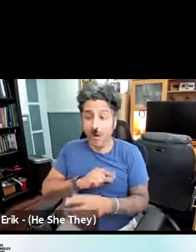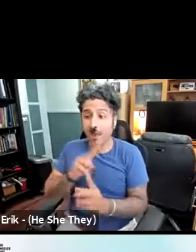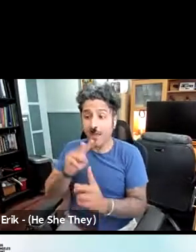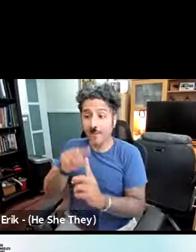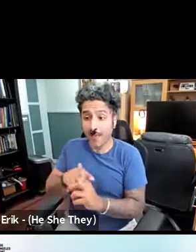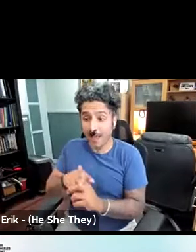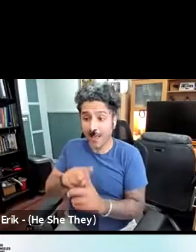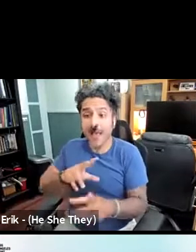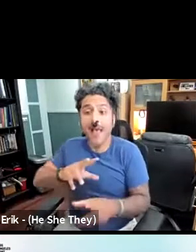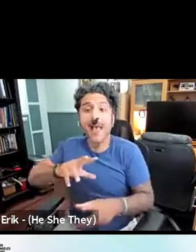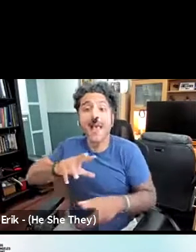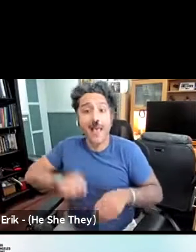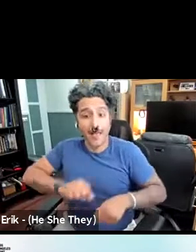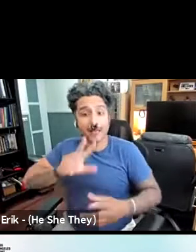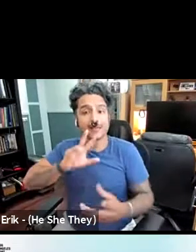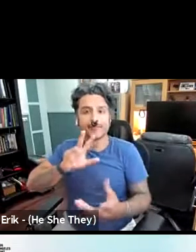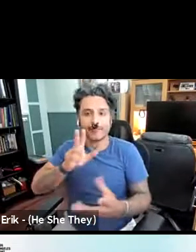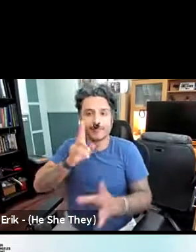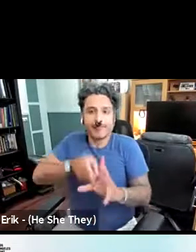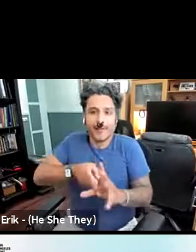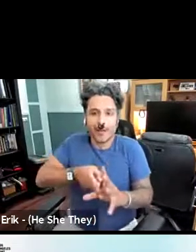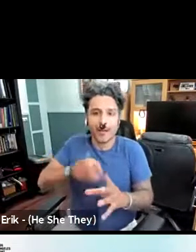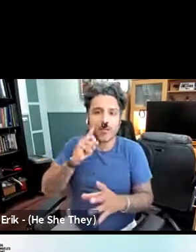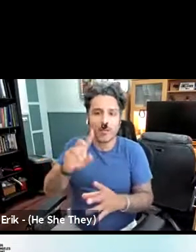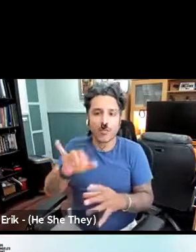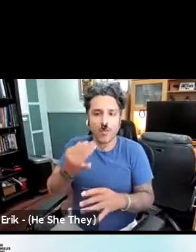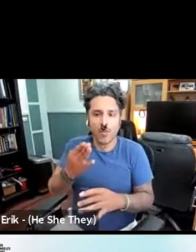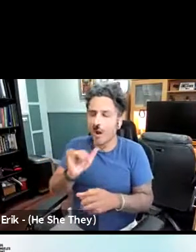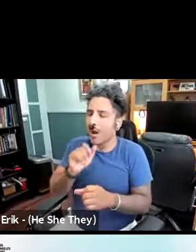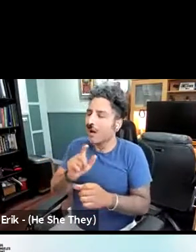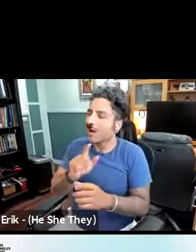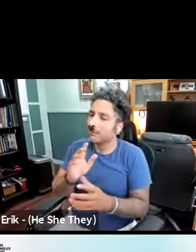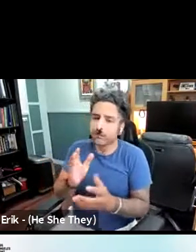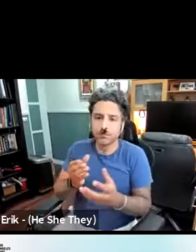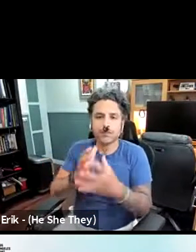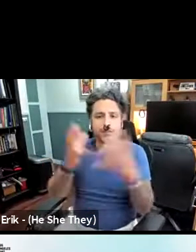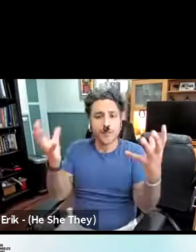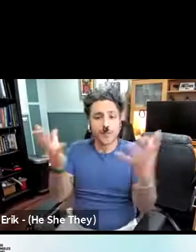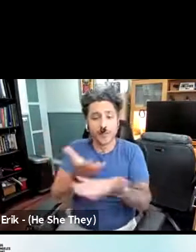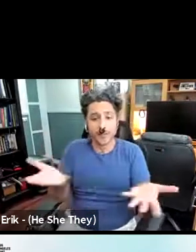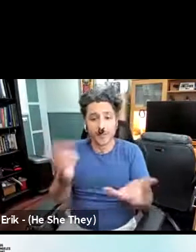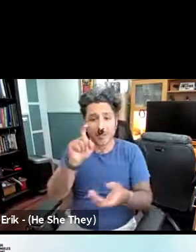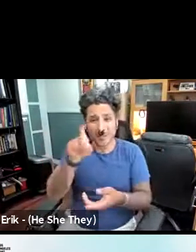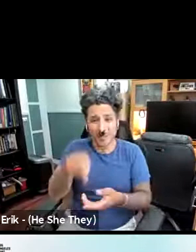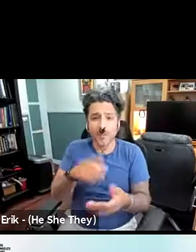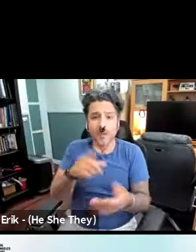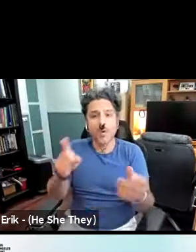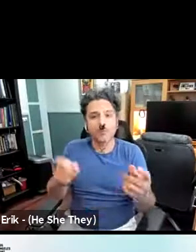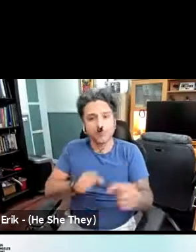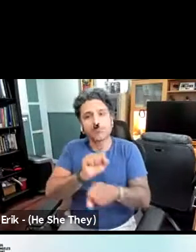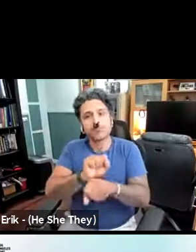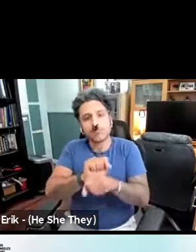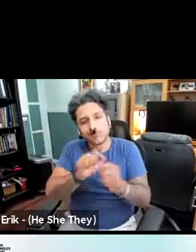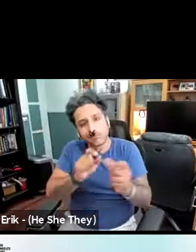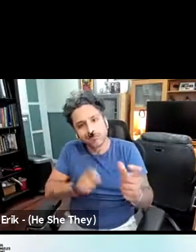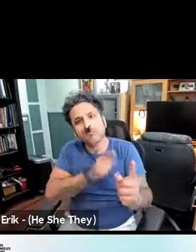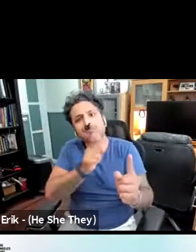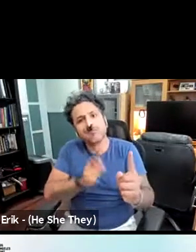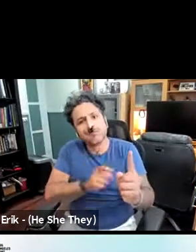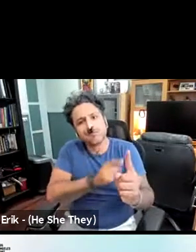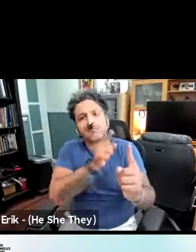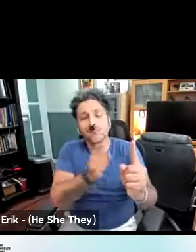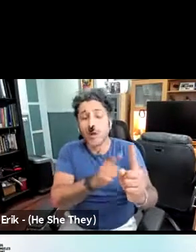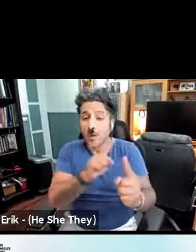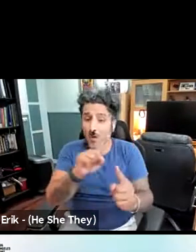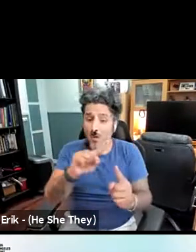them and get them. There's so much that we got to work towards. But it's even when I became